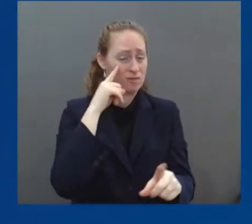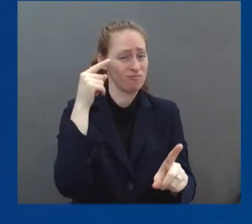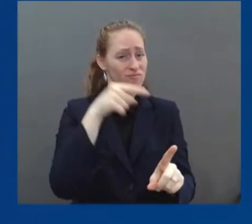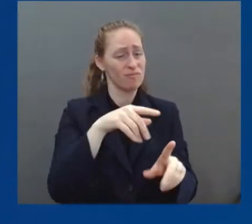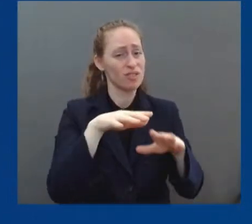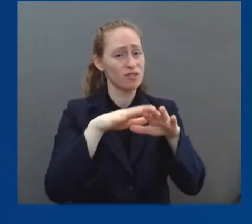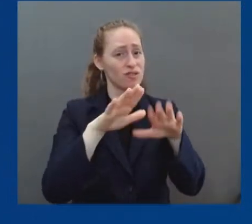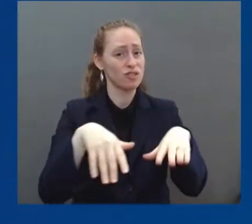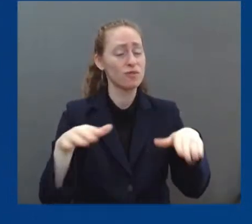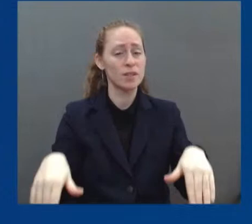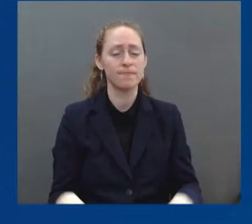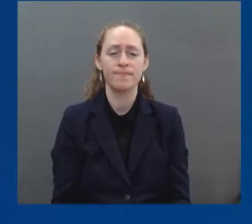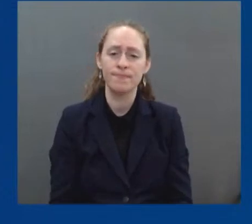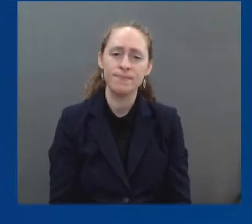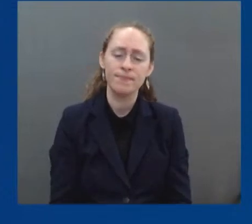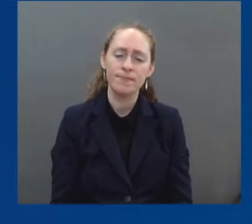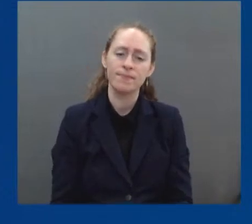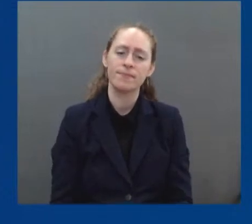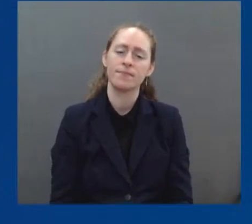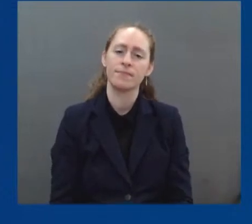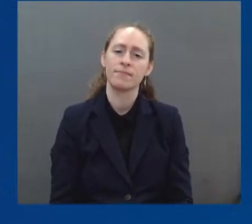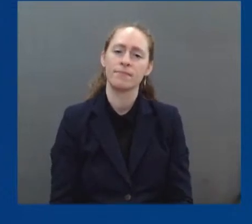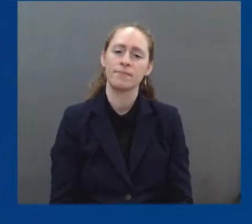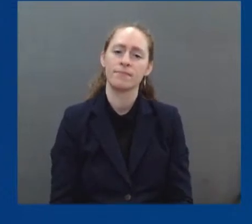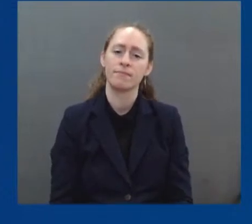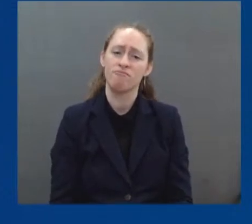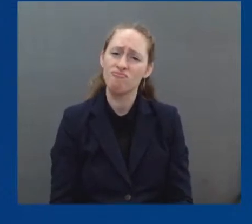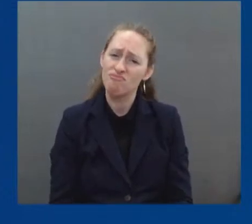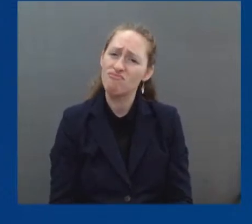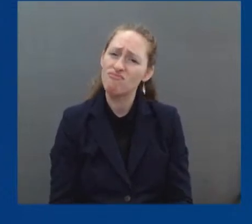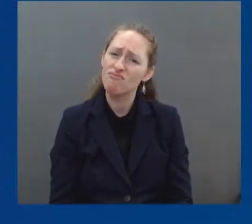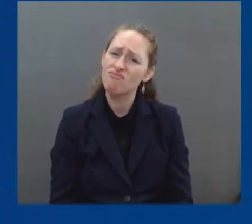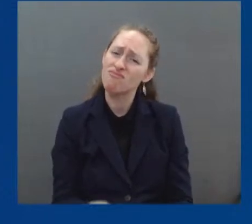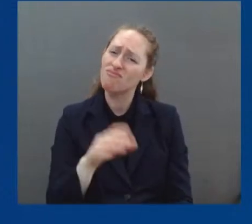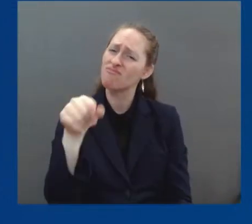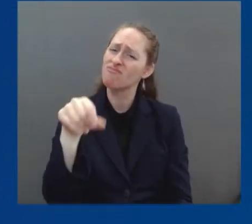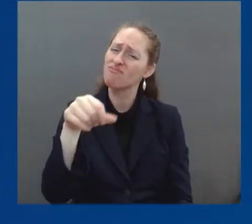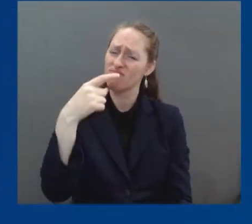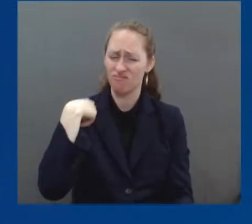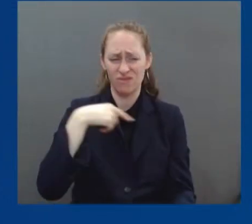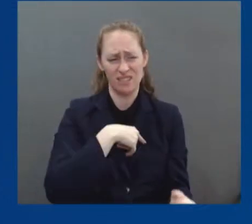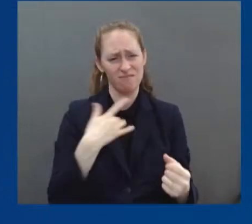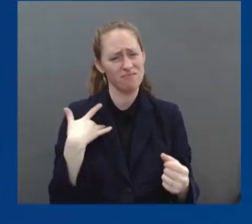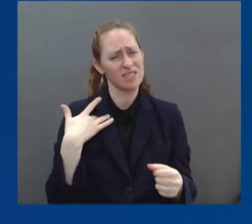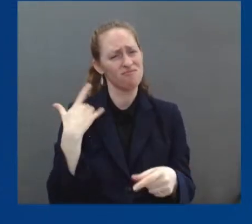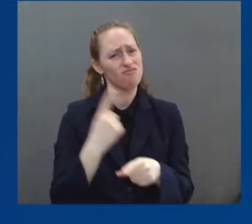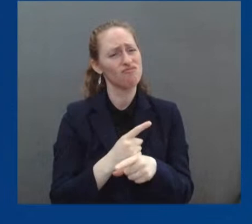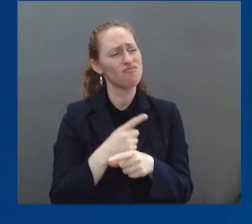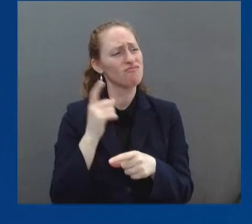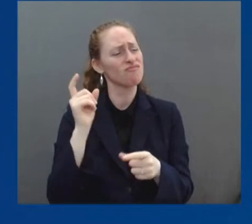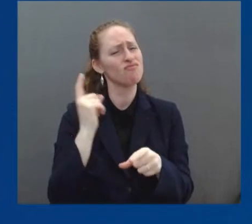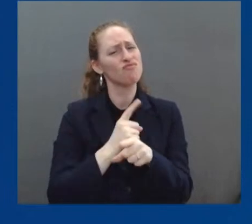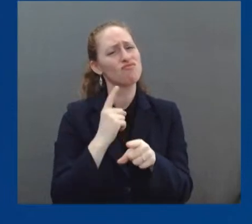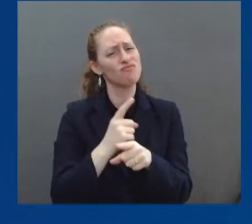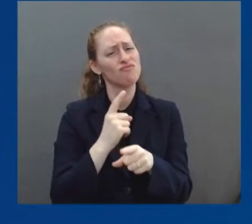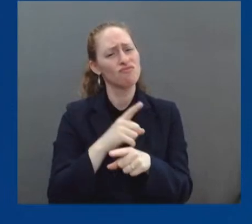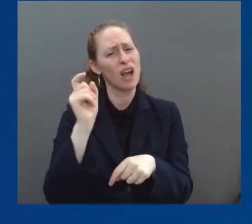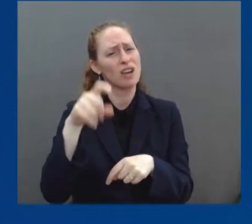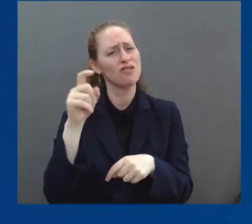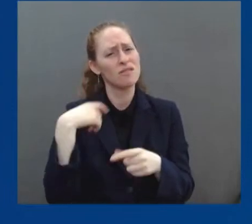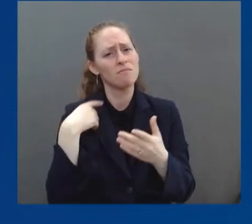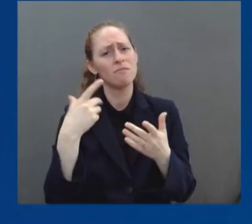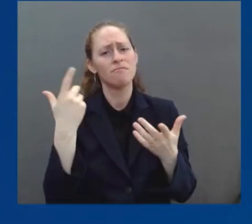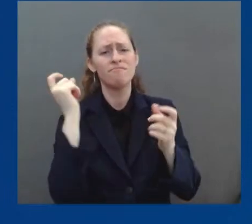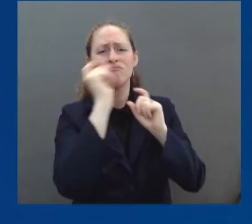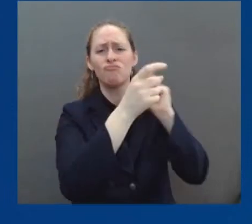the right thing to do. The U.S. has now delivered over 500 million adult vaccines to 114